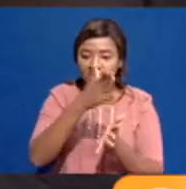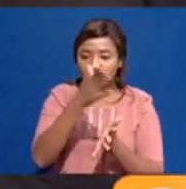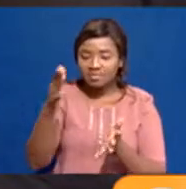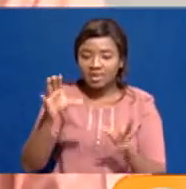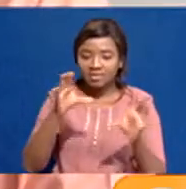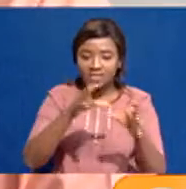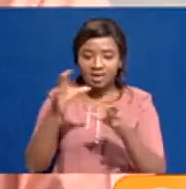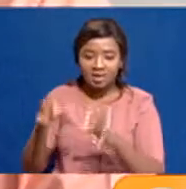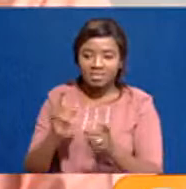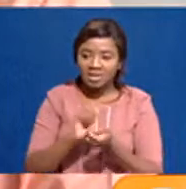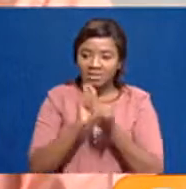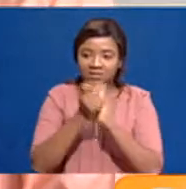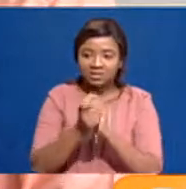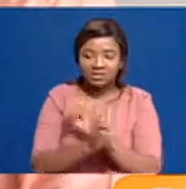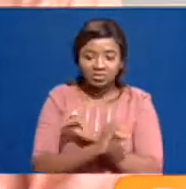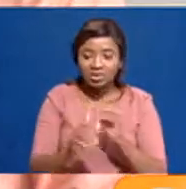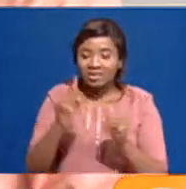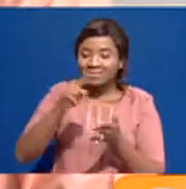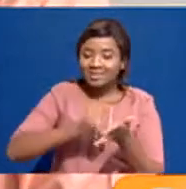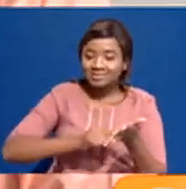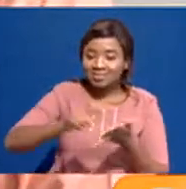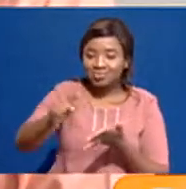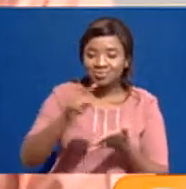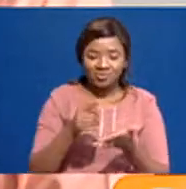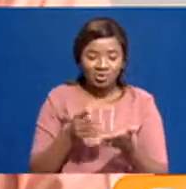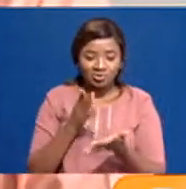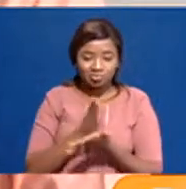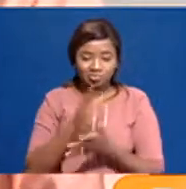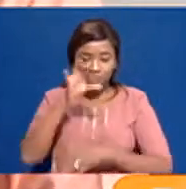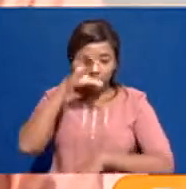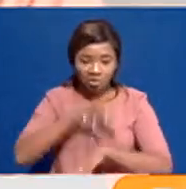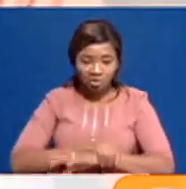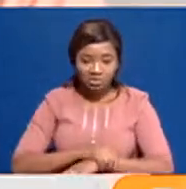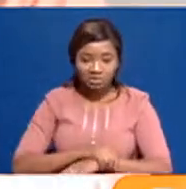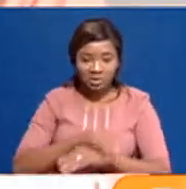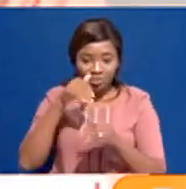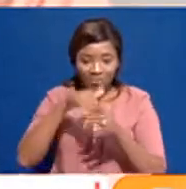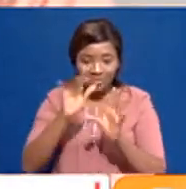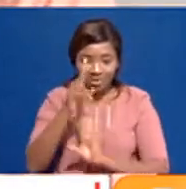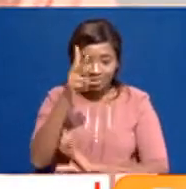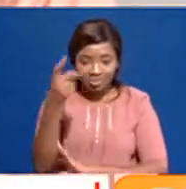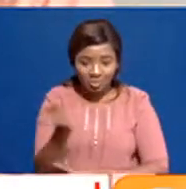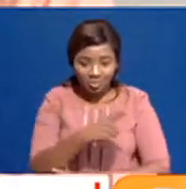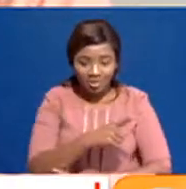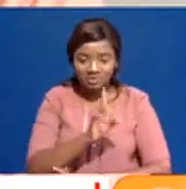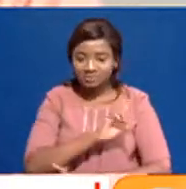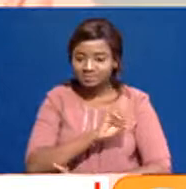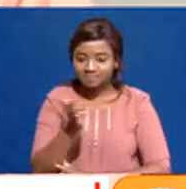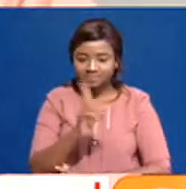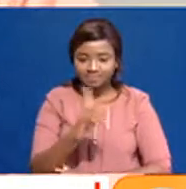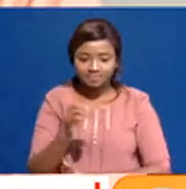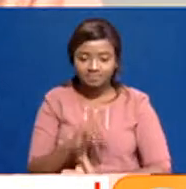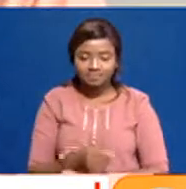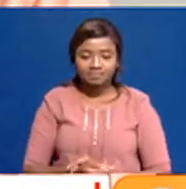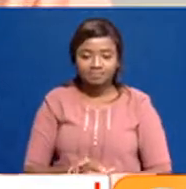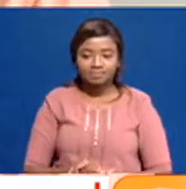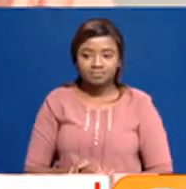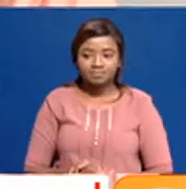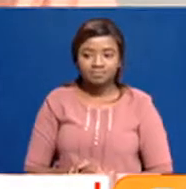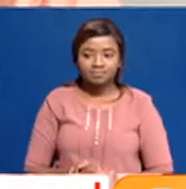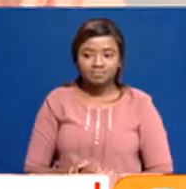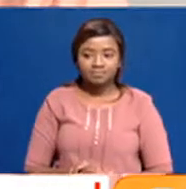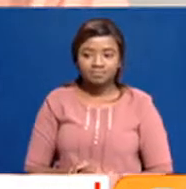not have changed. This approval was not sought within the 2 months a window of as provided for in the constitution.